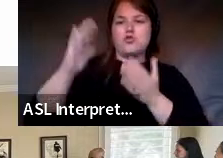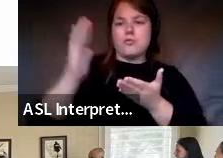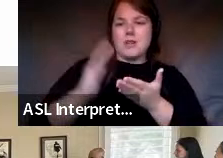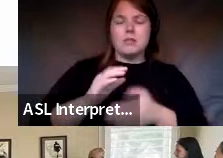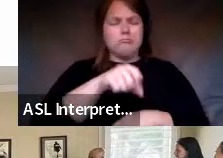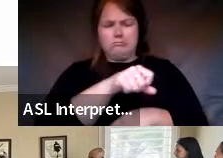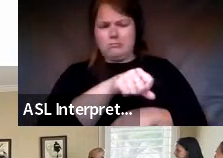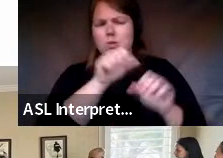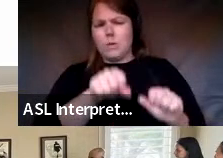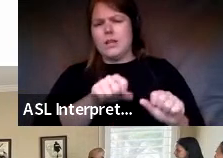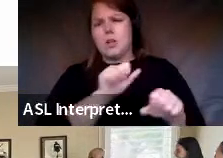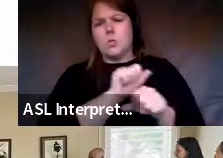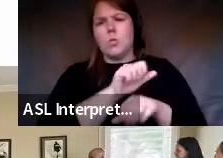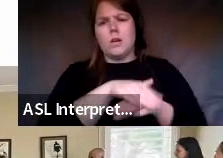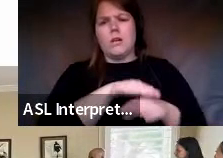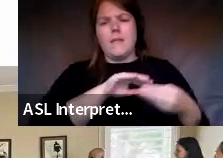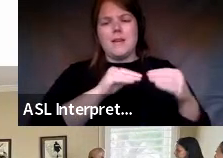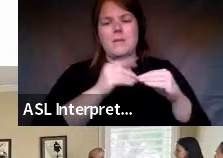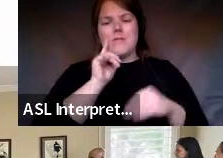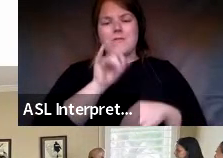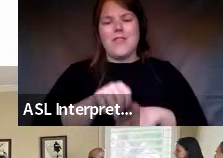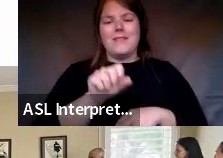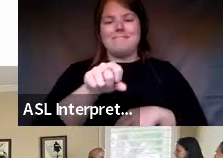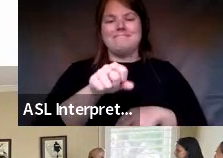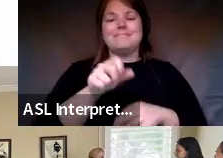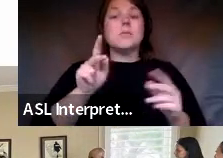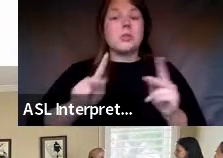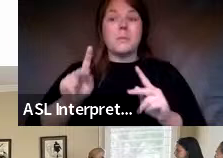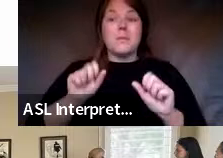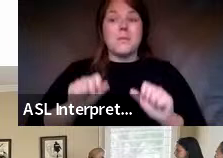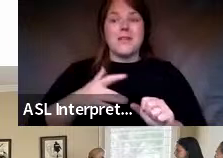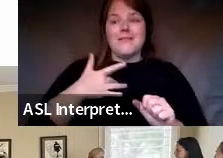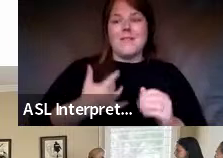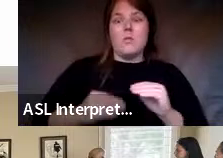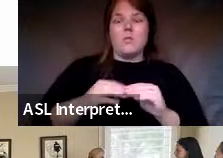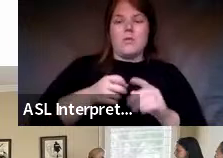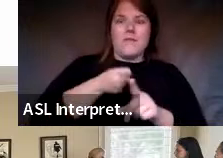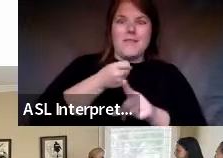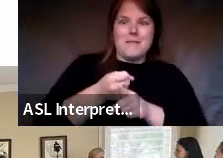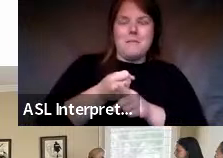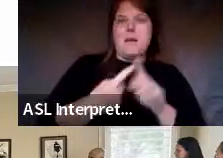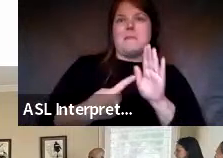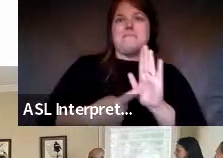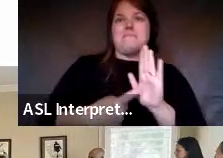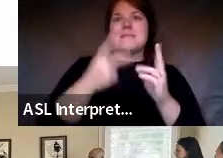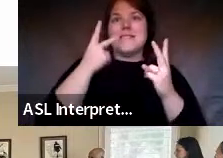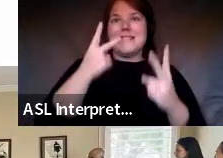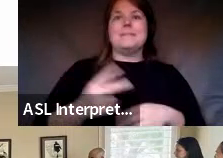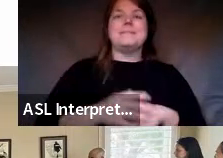we can definitely work on the numbers. Yeah, that way folks kind of really feel that impact. All right. I do